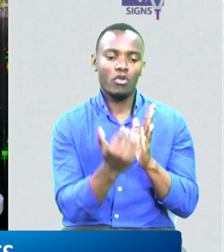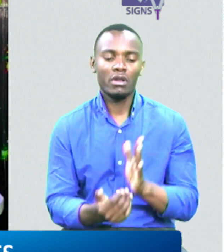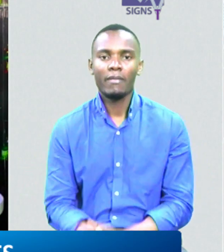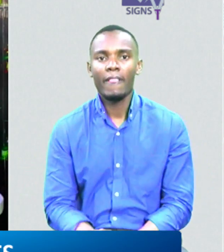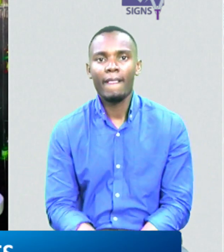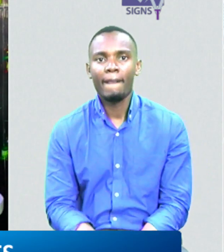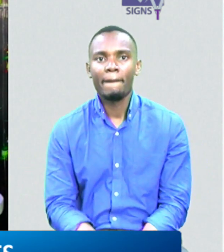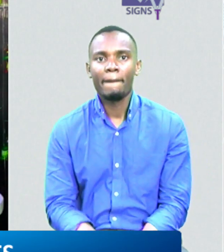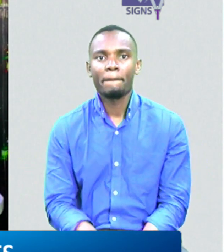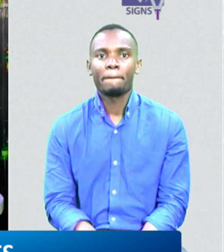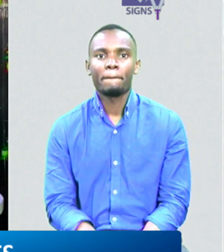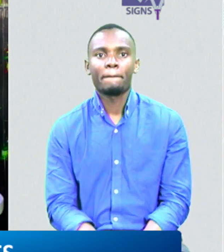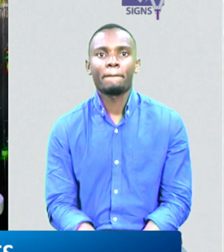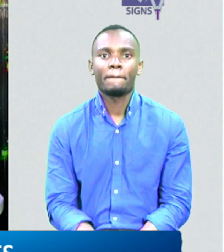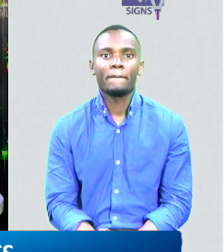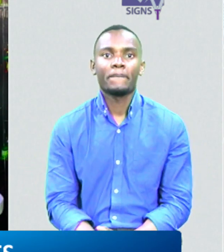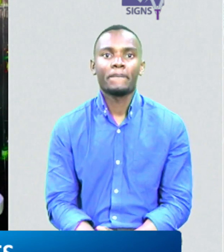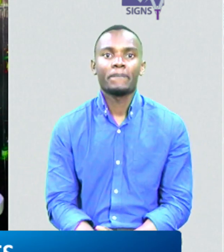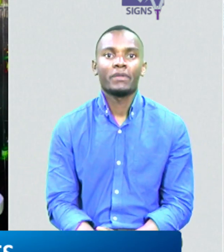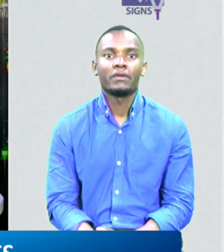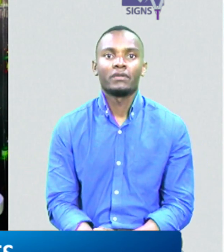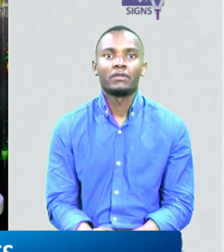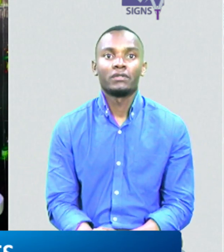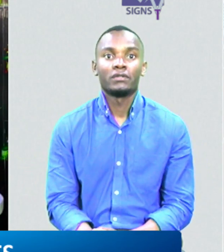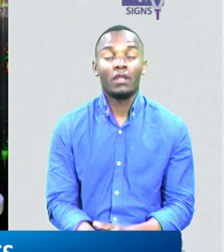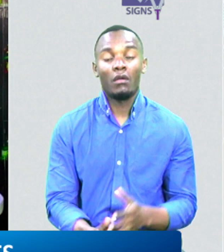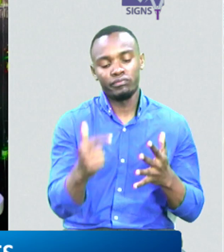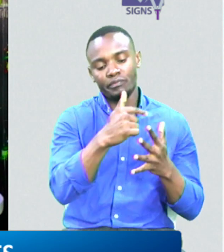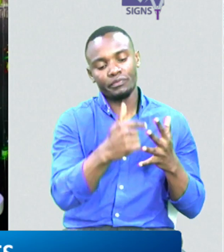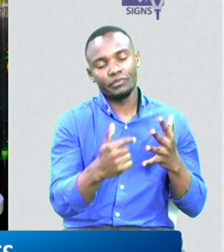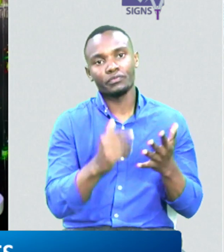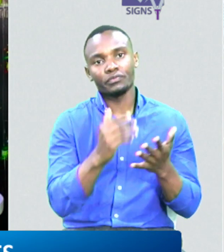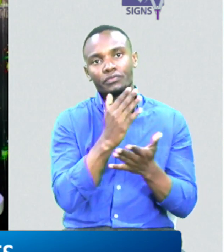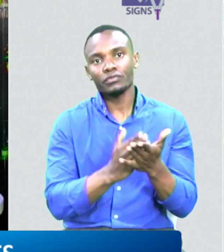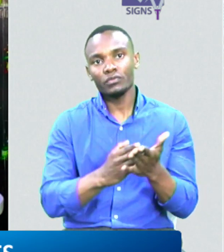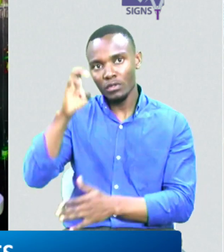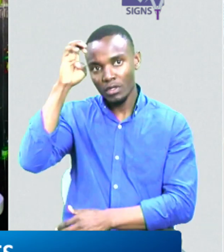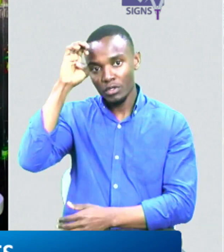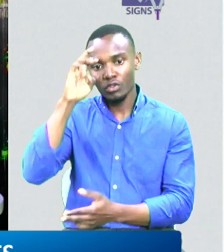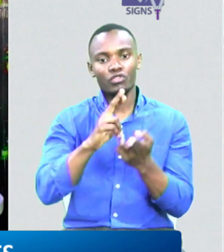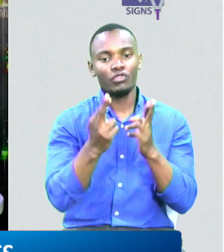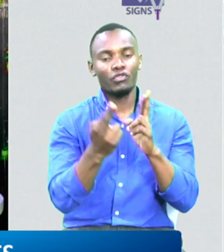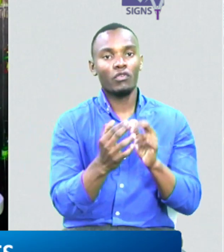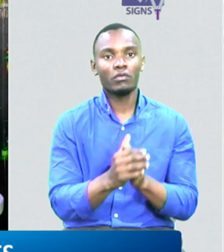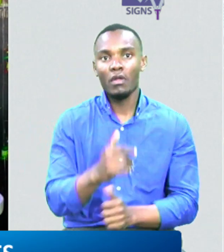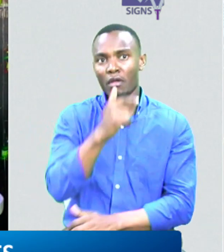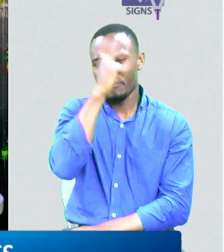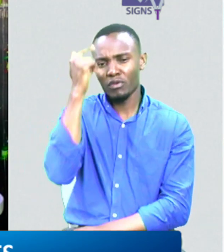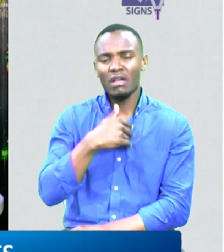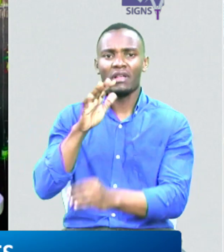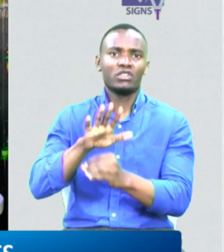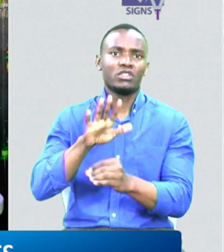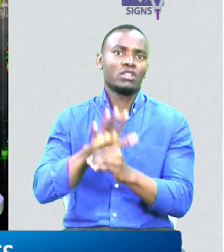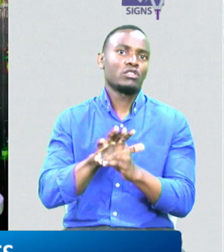number of books to be bought, as well as tasking the Kenya National Examination Council (NEC) to facilitate the printing of the